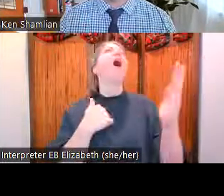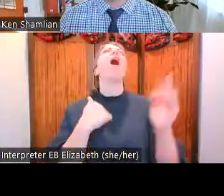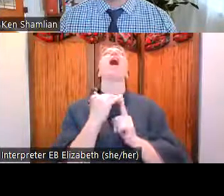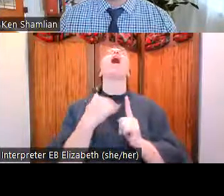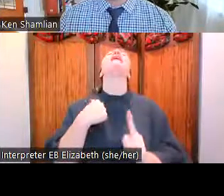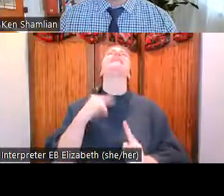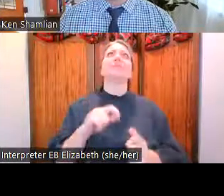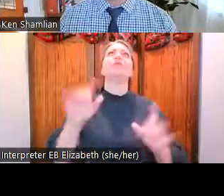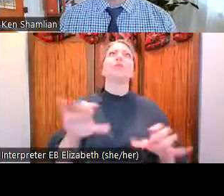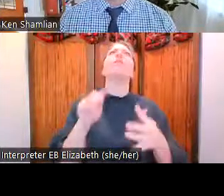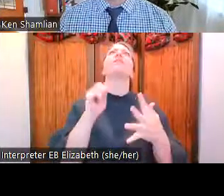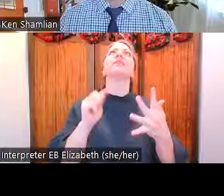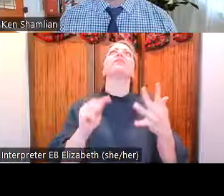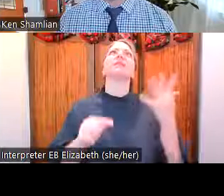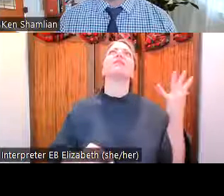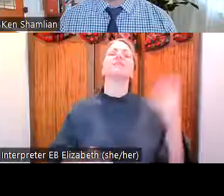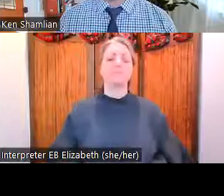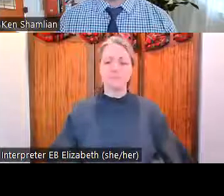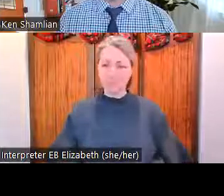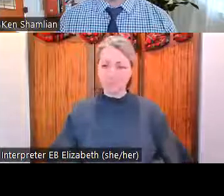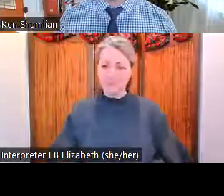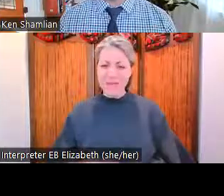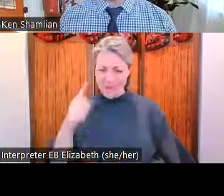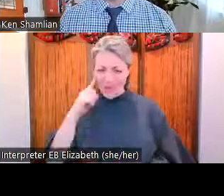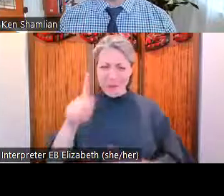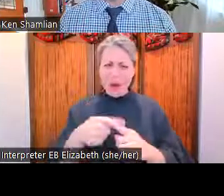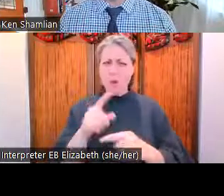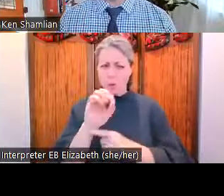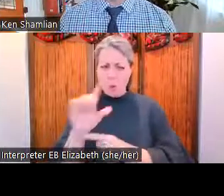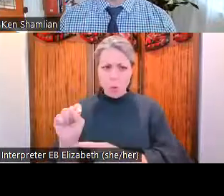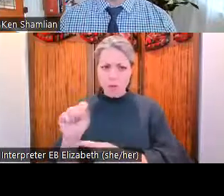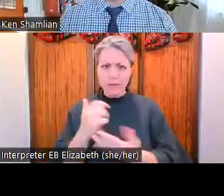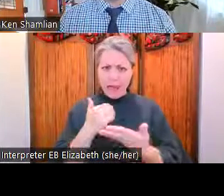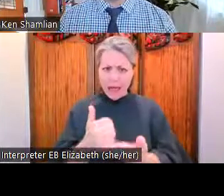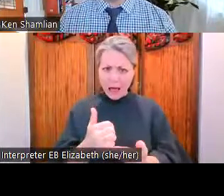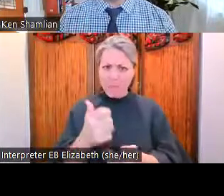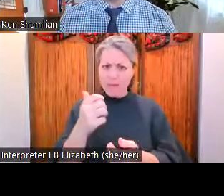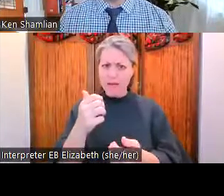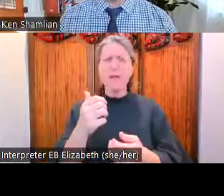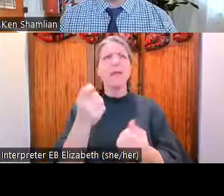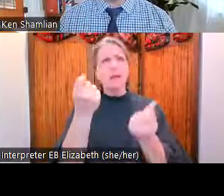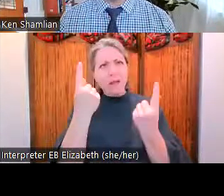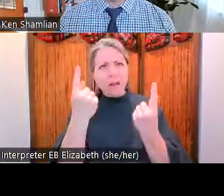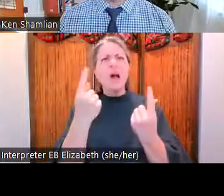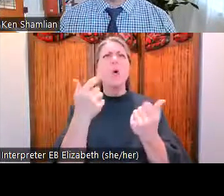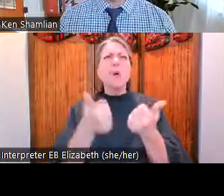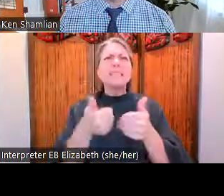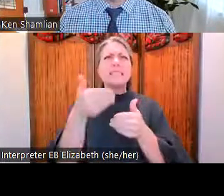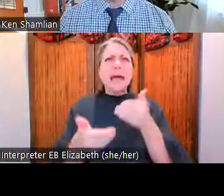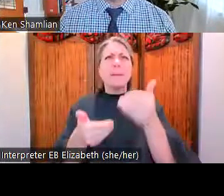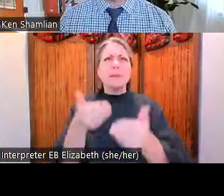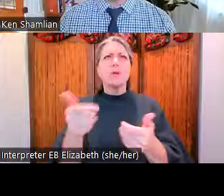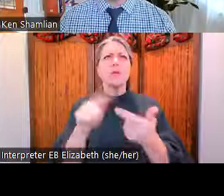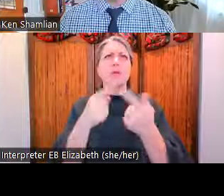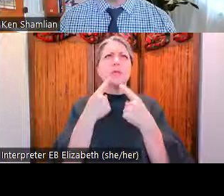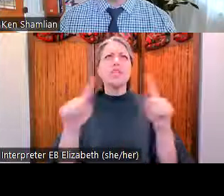that. Thinking about the tools we could get them to help break down the steps and give the structure that they need could be important